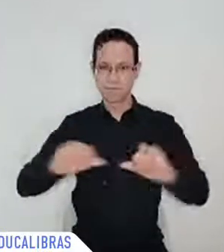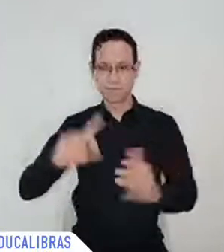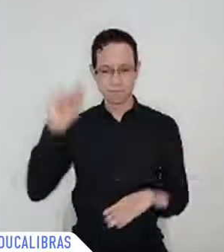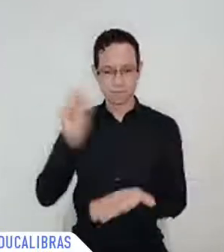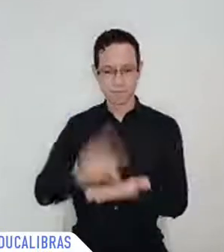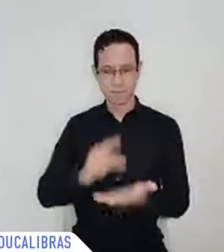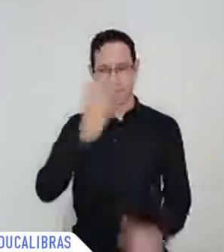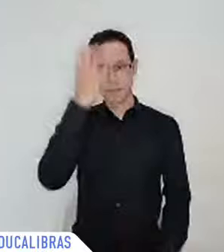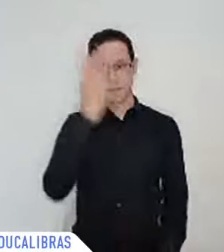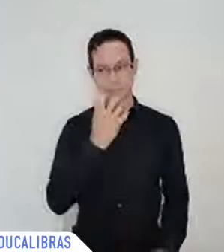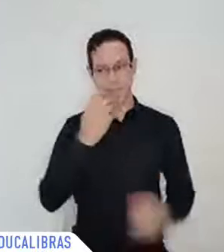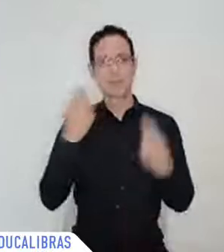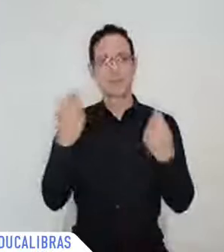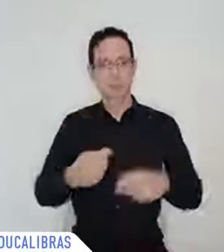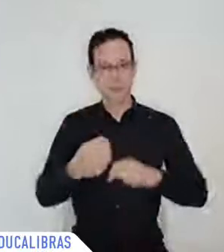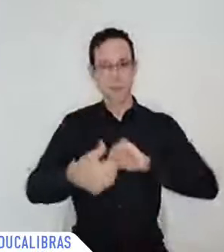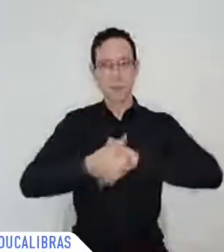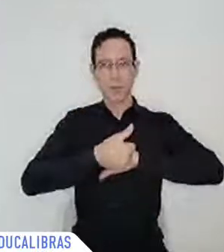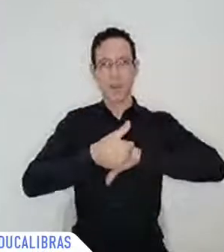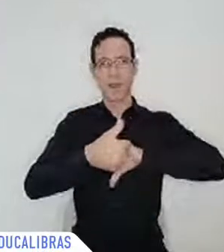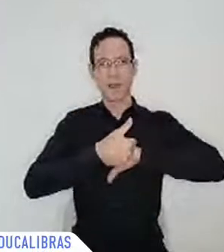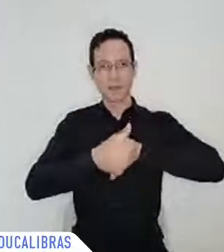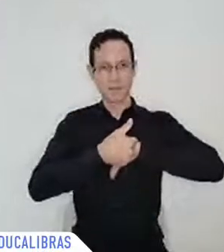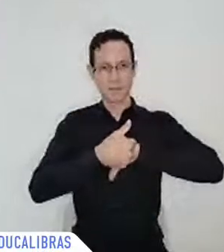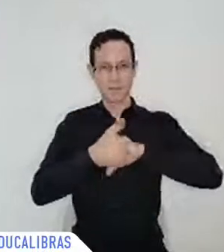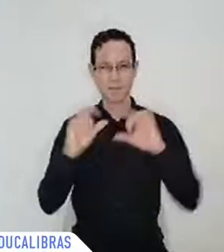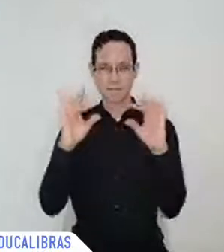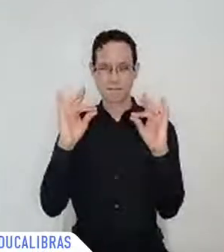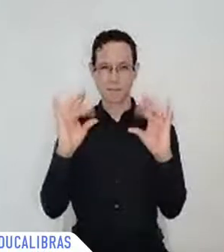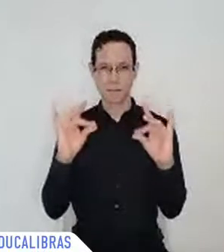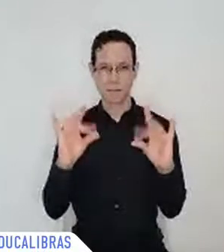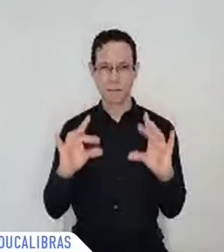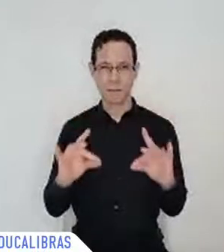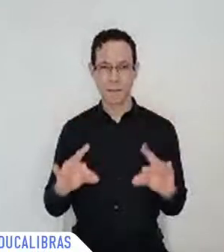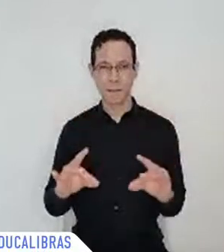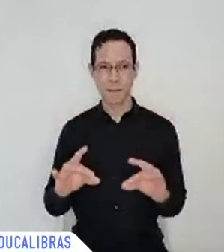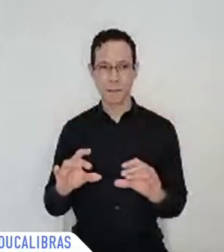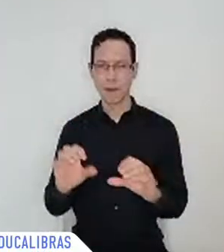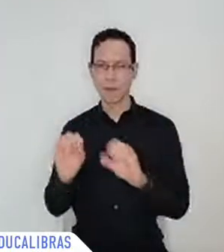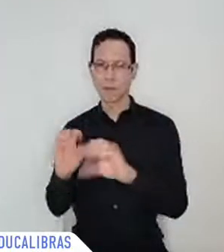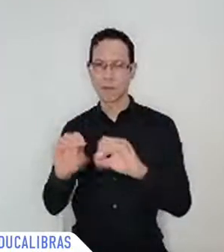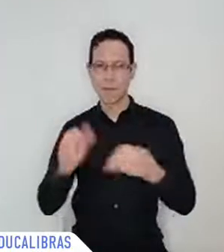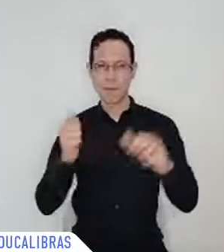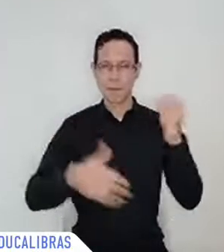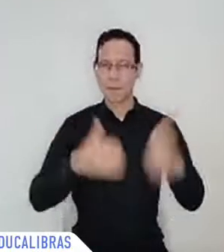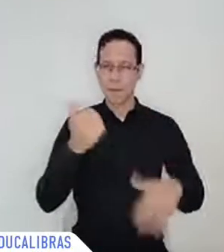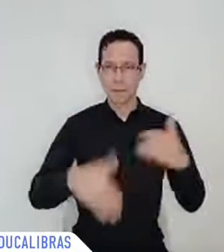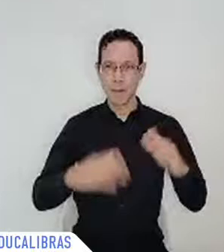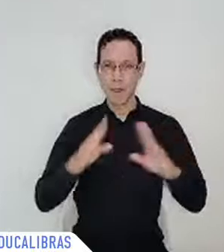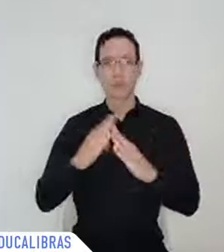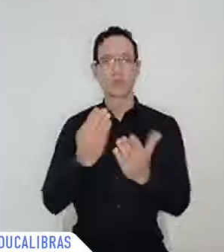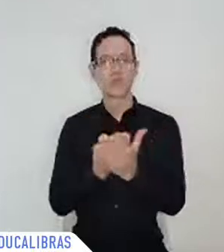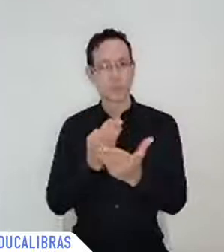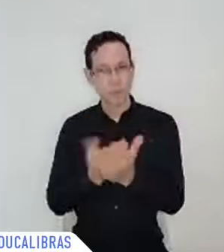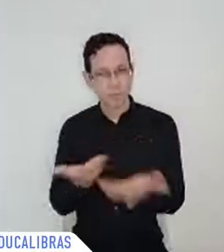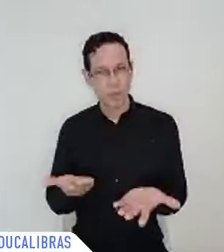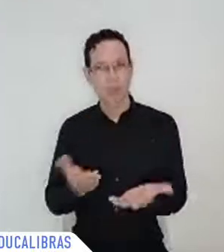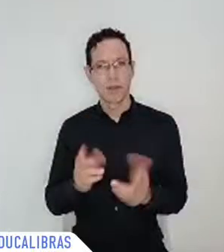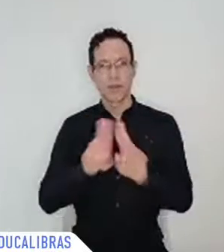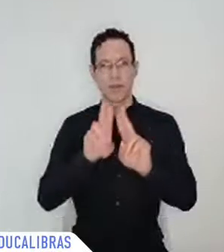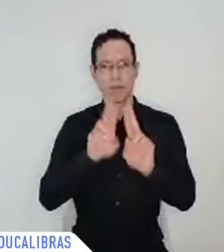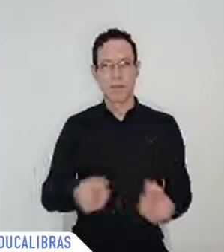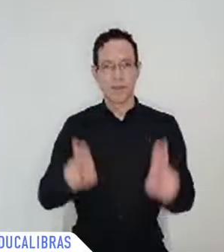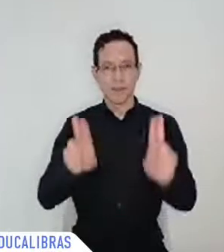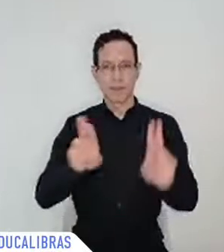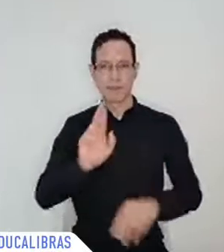would be more journalism and quality information. In fact, everything